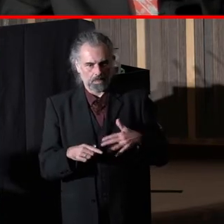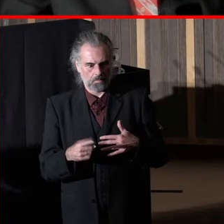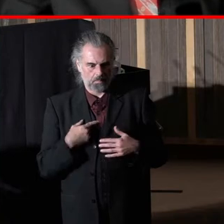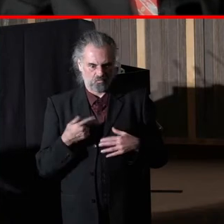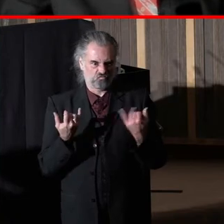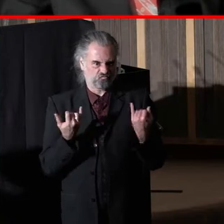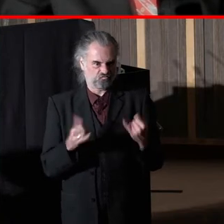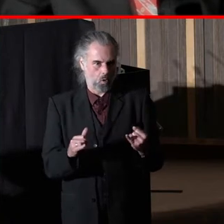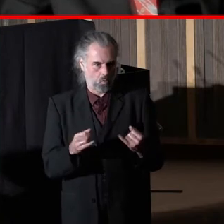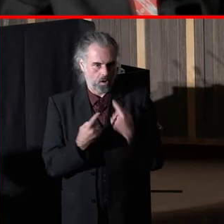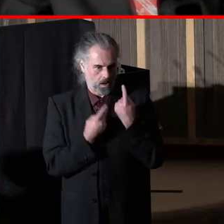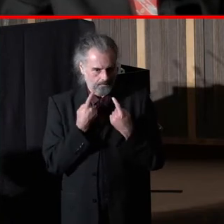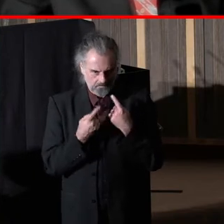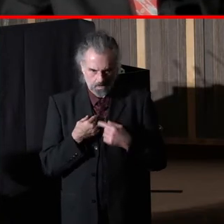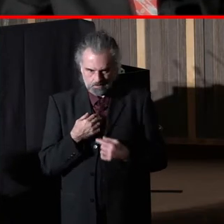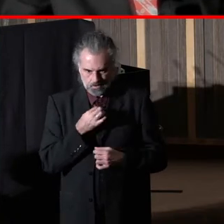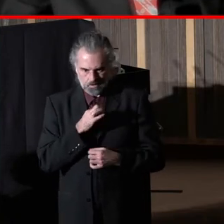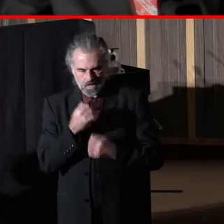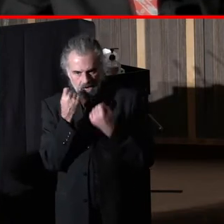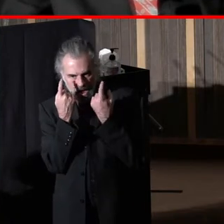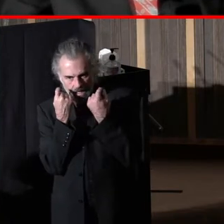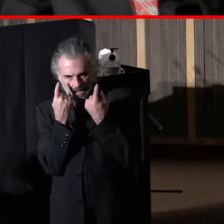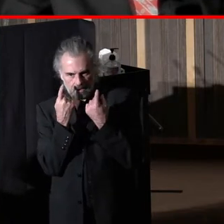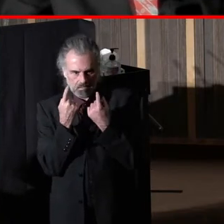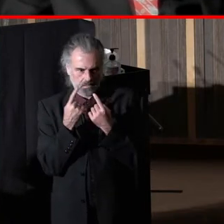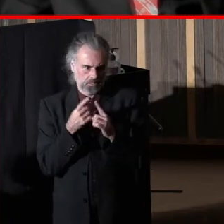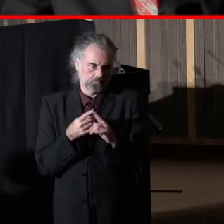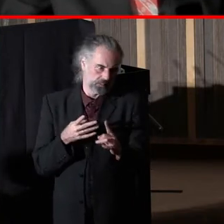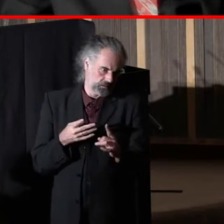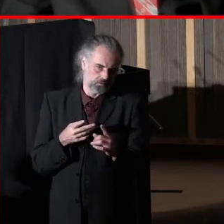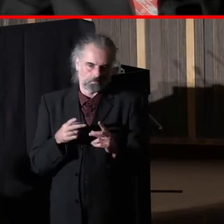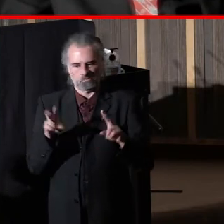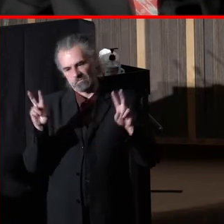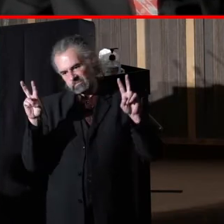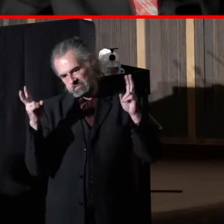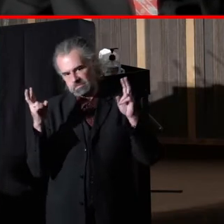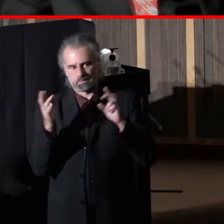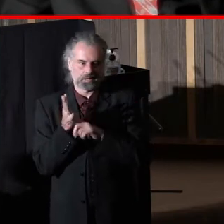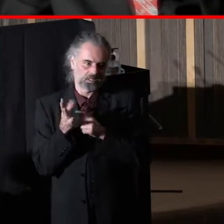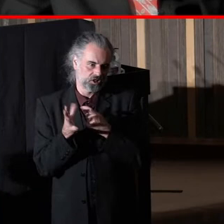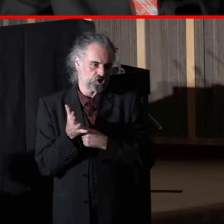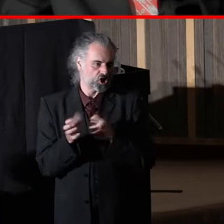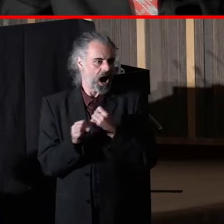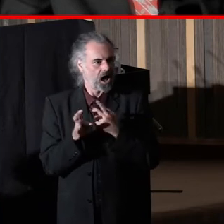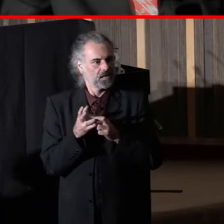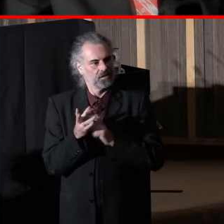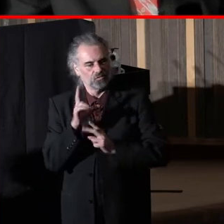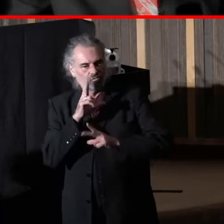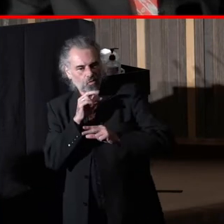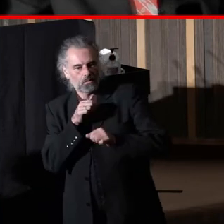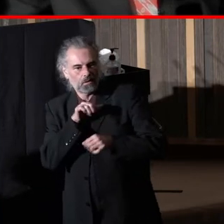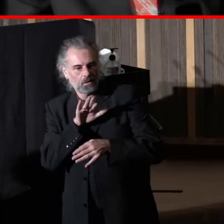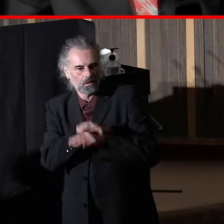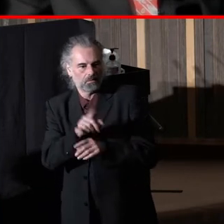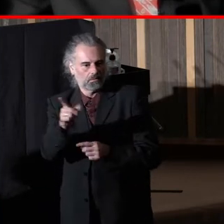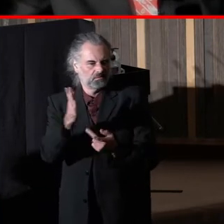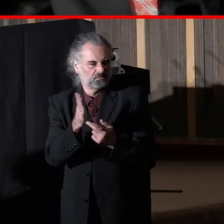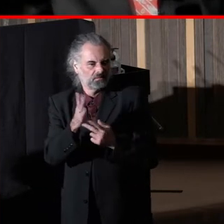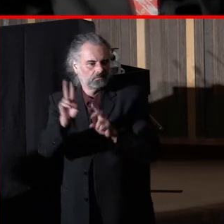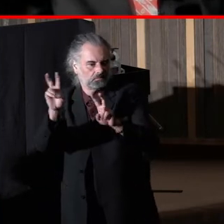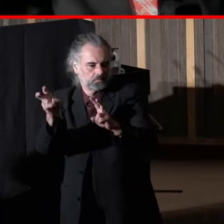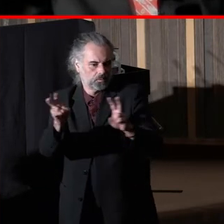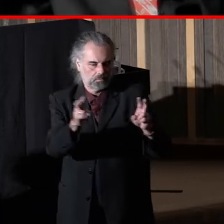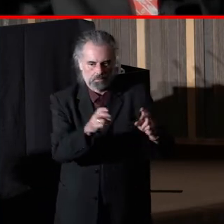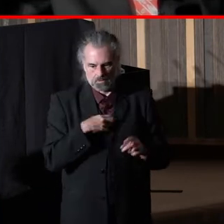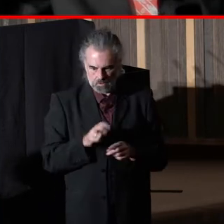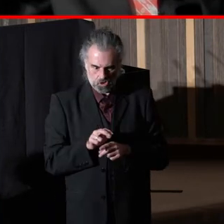it wrong and not being able to understand the specifics of the jargon, or potentially needing to talk about, I don't know, being forced to